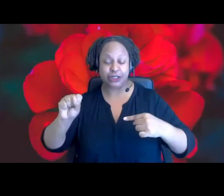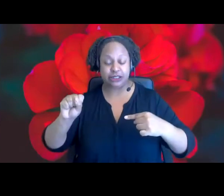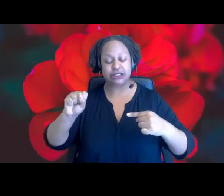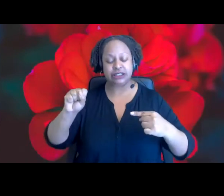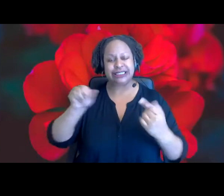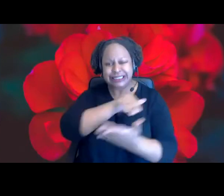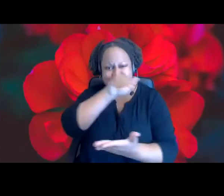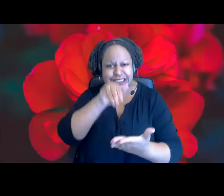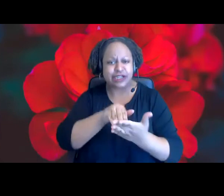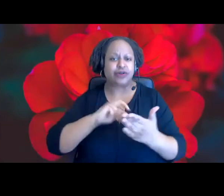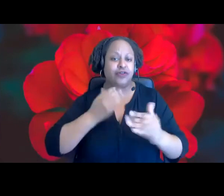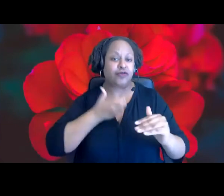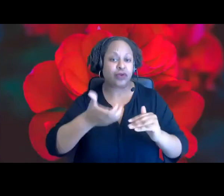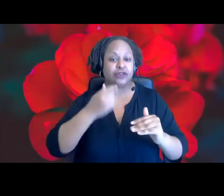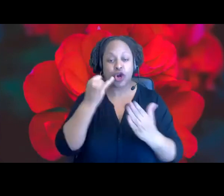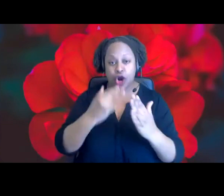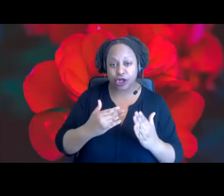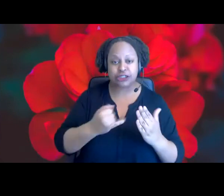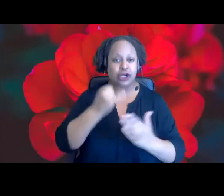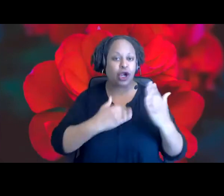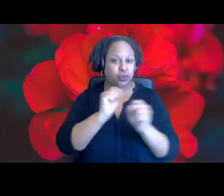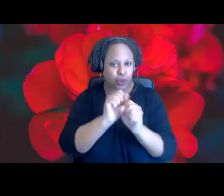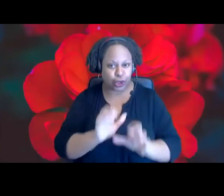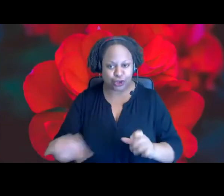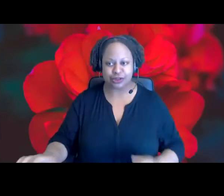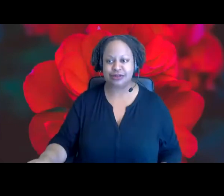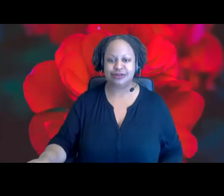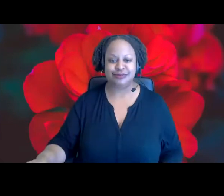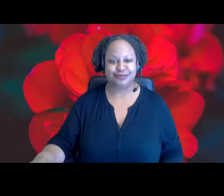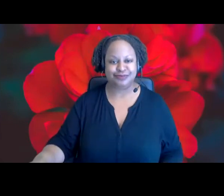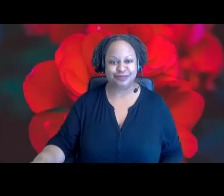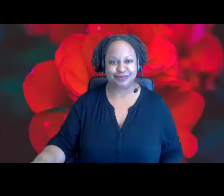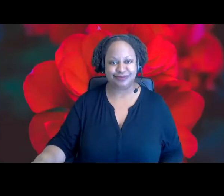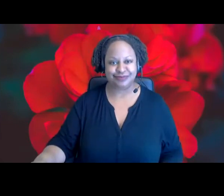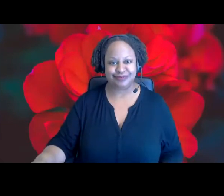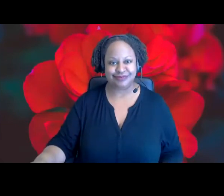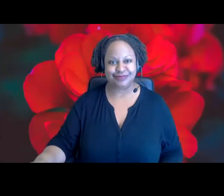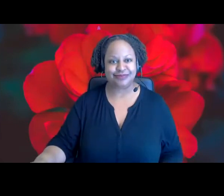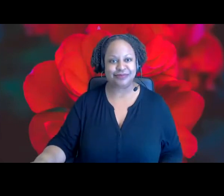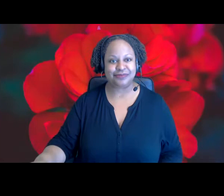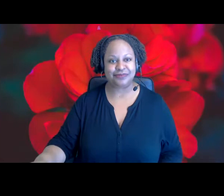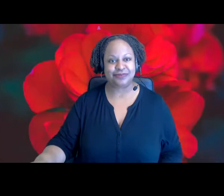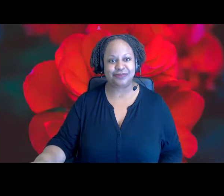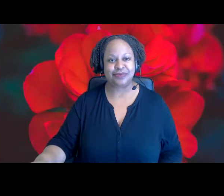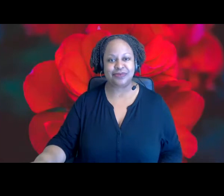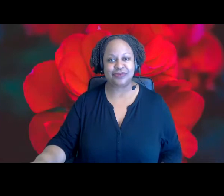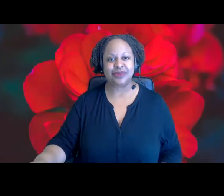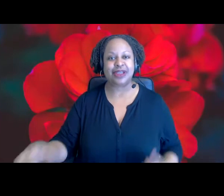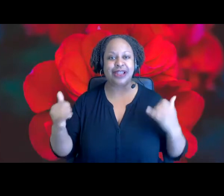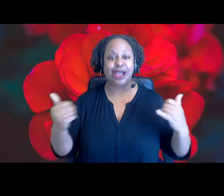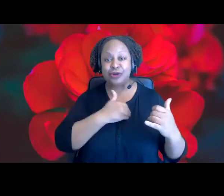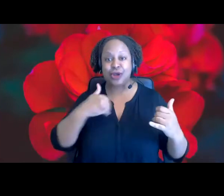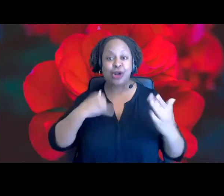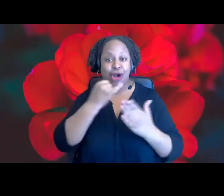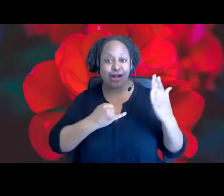artists and arts workers. You know, as part of Toronto Arts Foundation's ongoing research into the importance